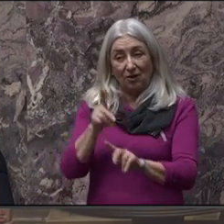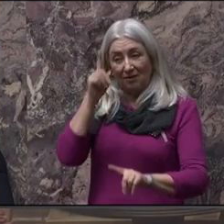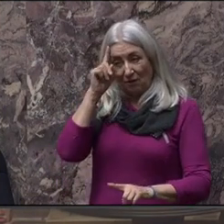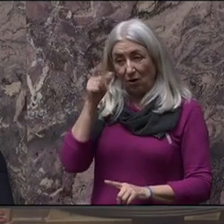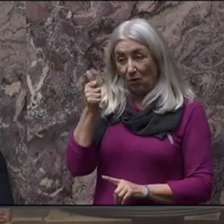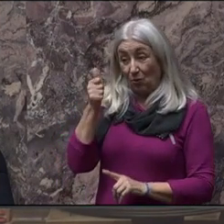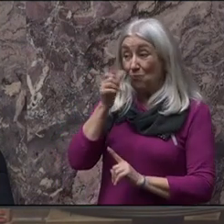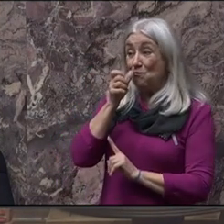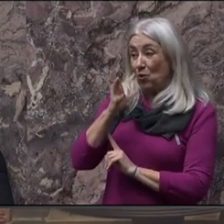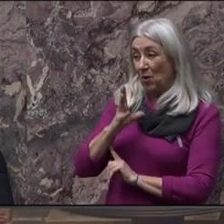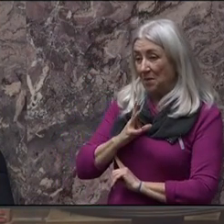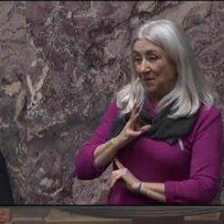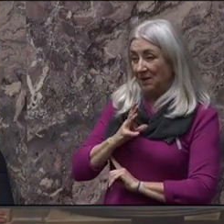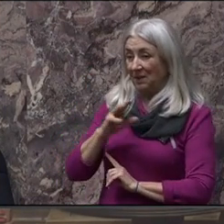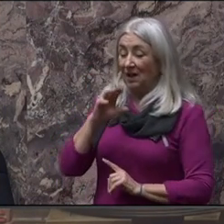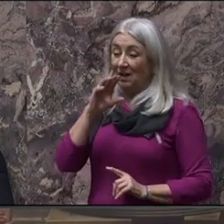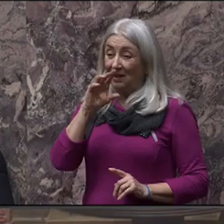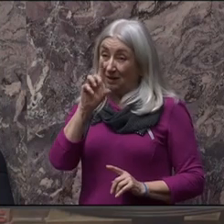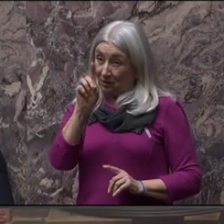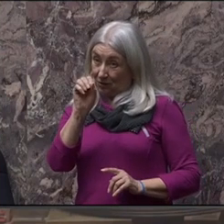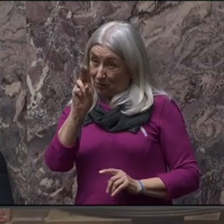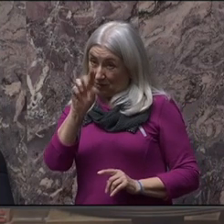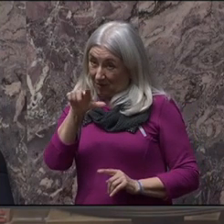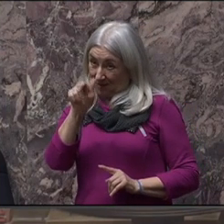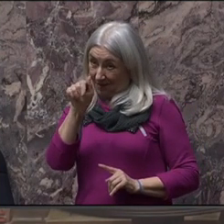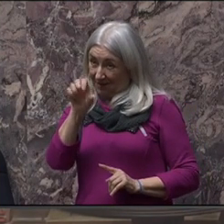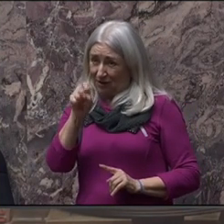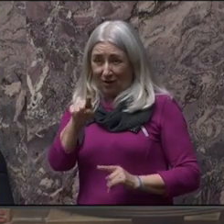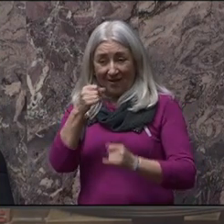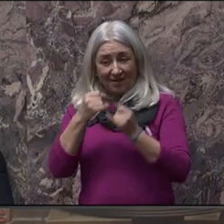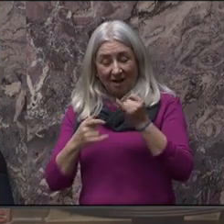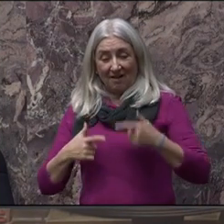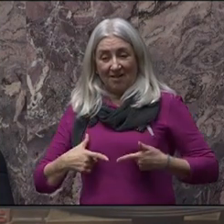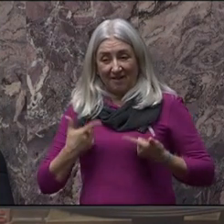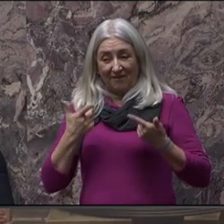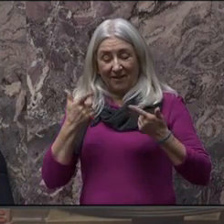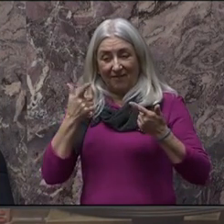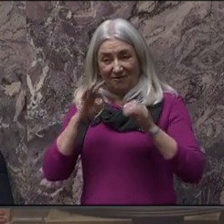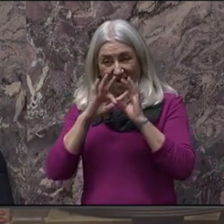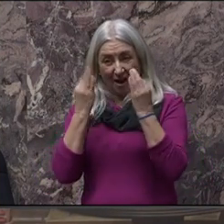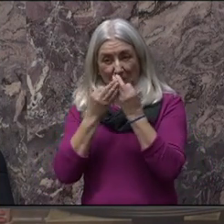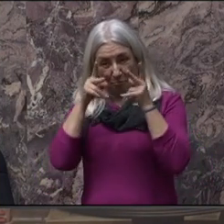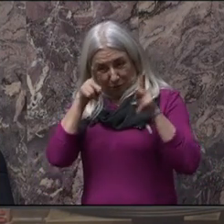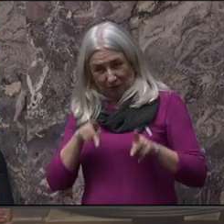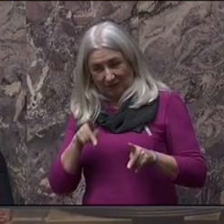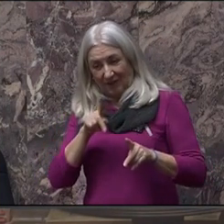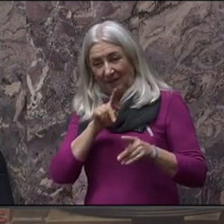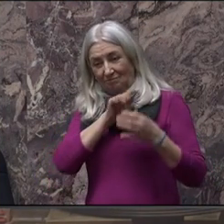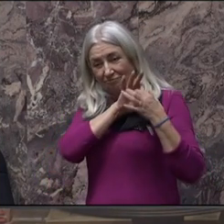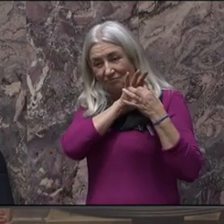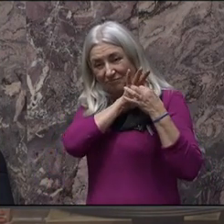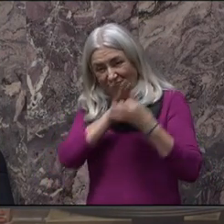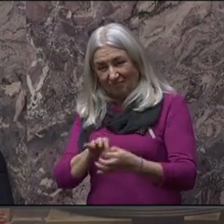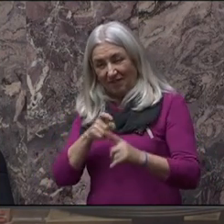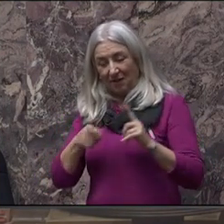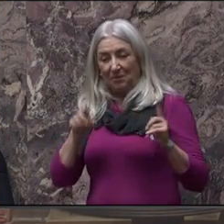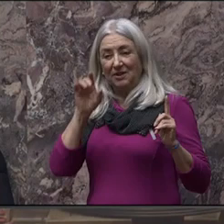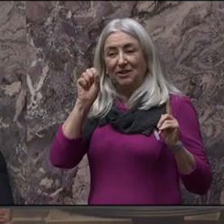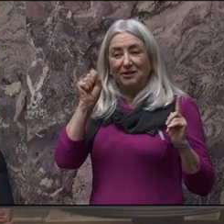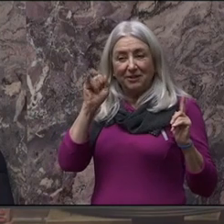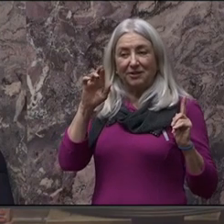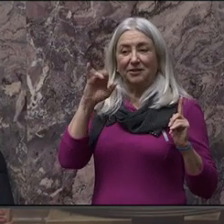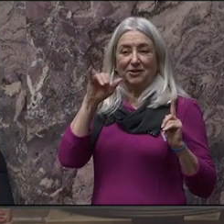last living direct descendant of Sir James Douglas, one of the key founding fathers of our great